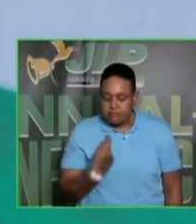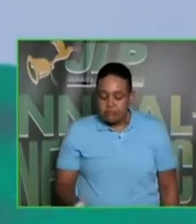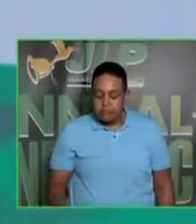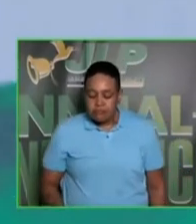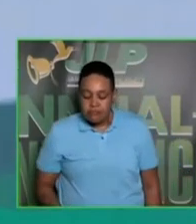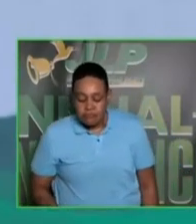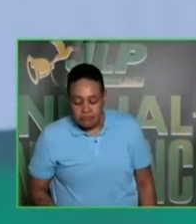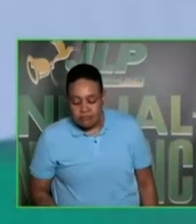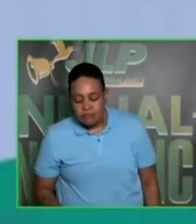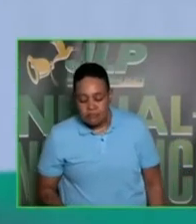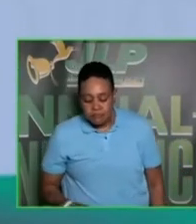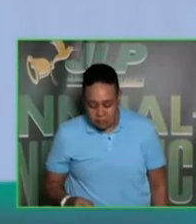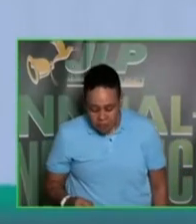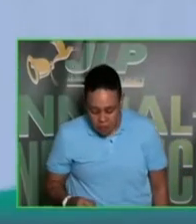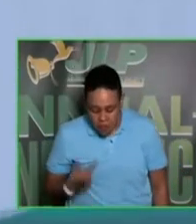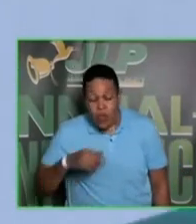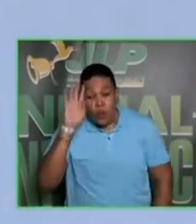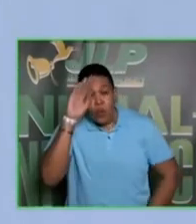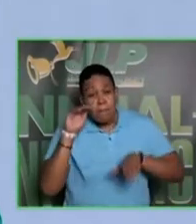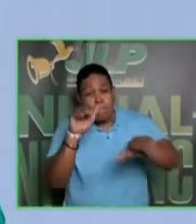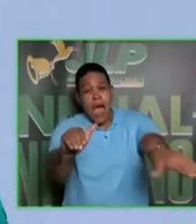We will be giving back